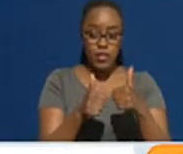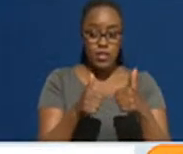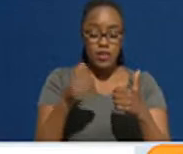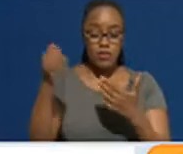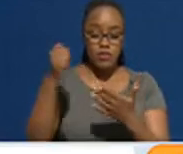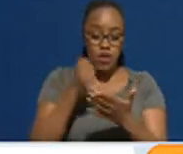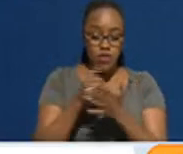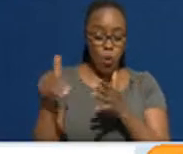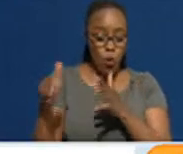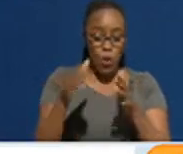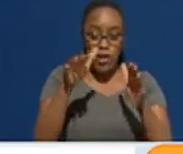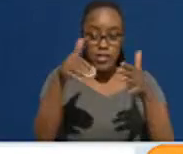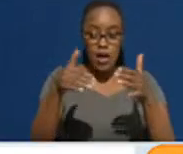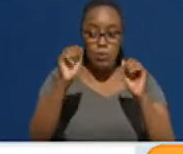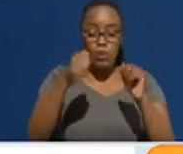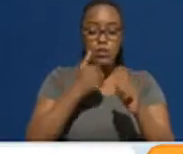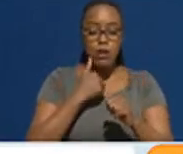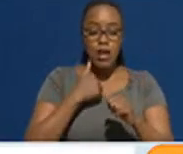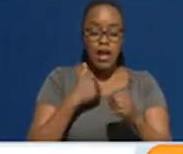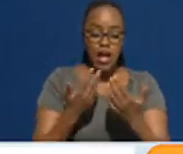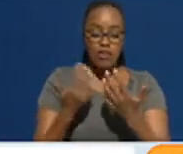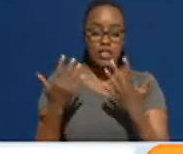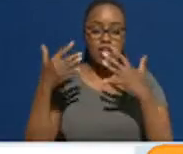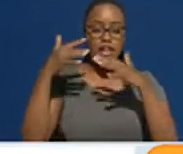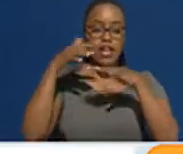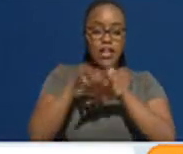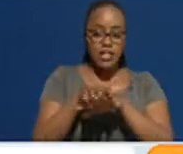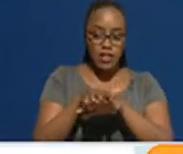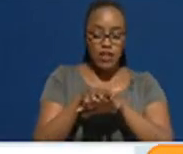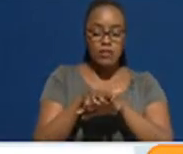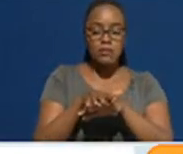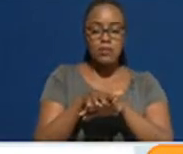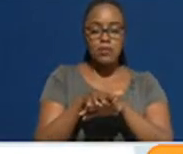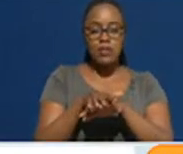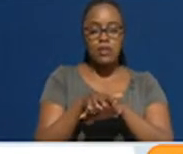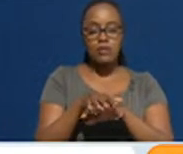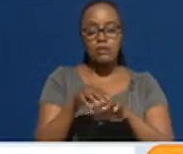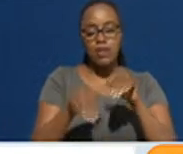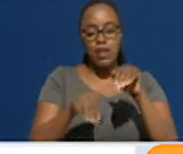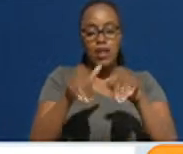place mechanisms of having what we call an integrated election management system,